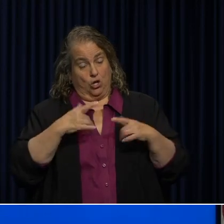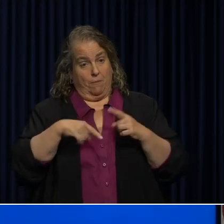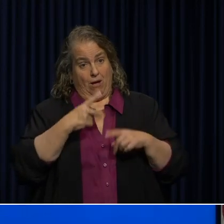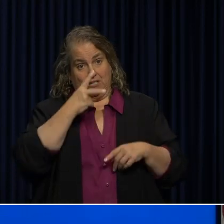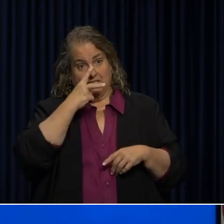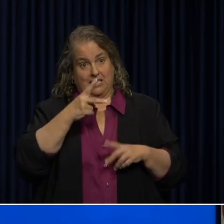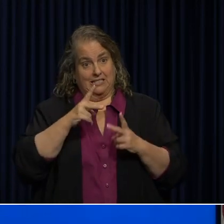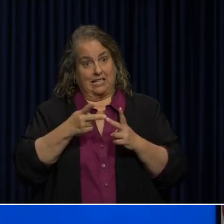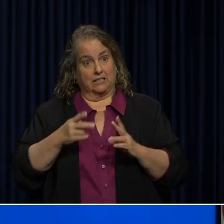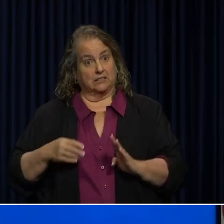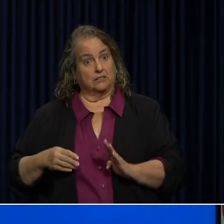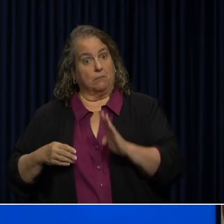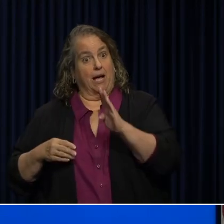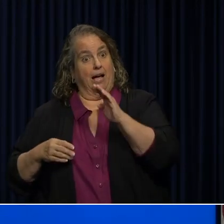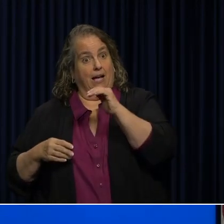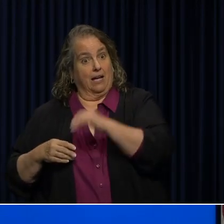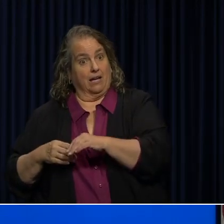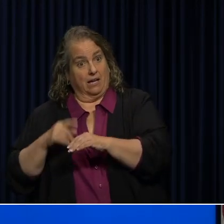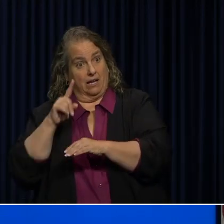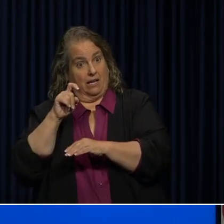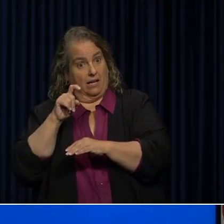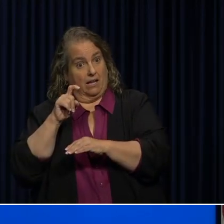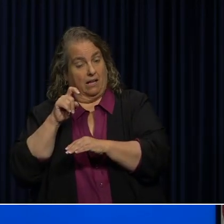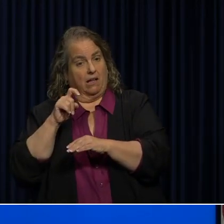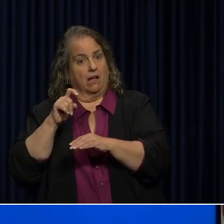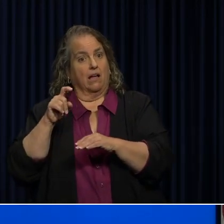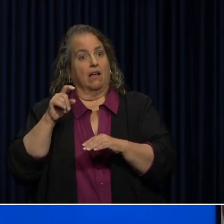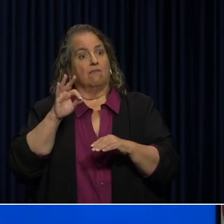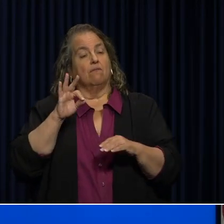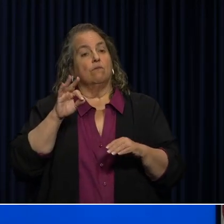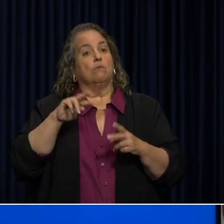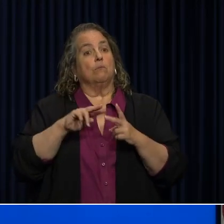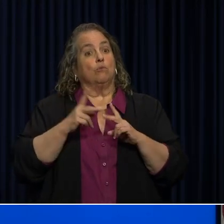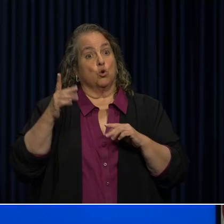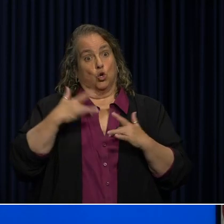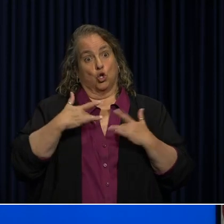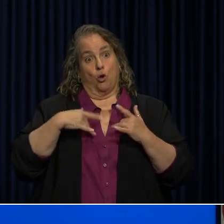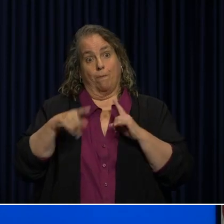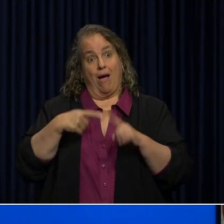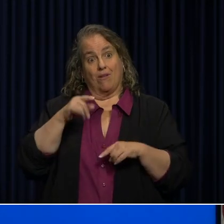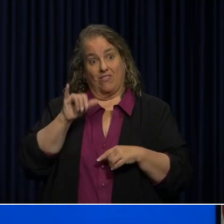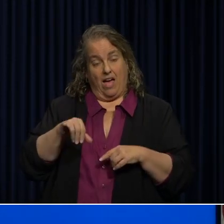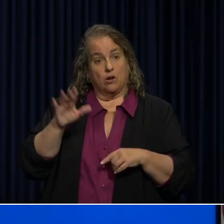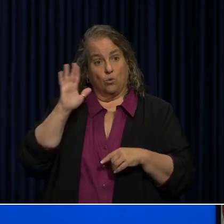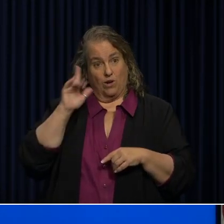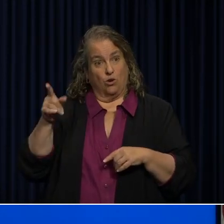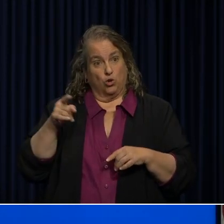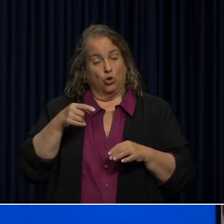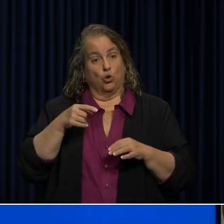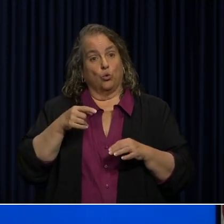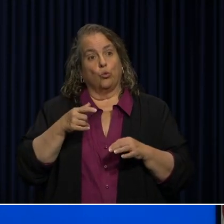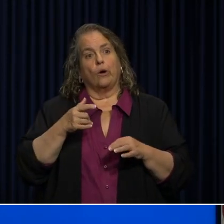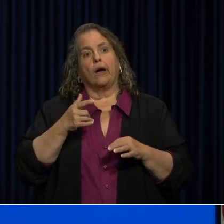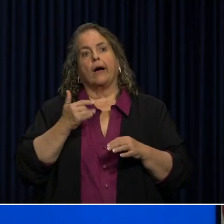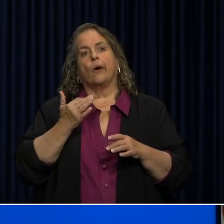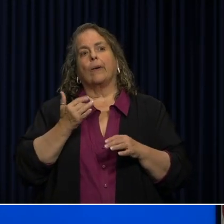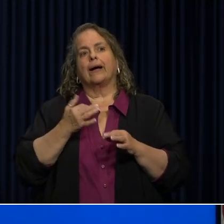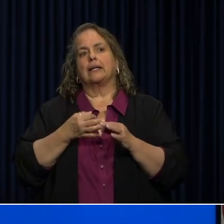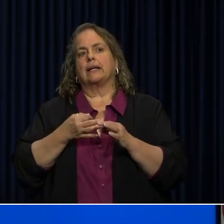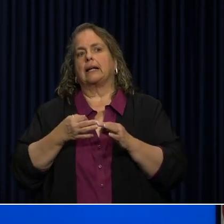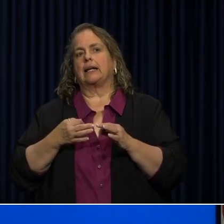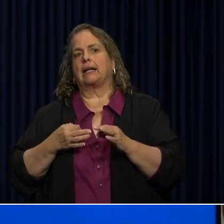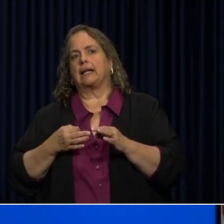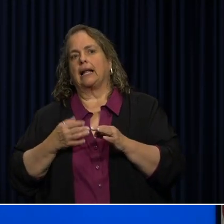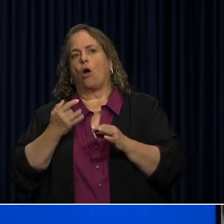And how concerned are you about that needing to push back plans to kind of reopen businesses and things that people are getting antsy about? The